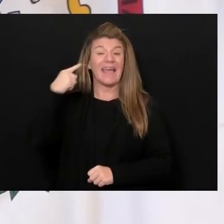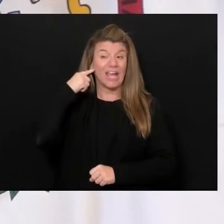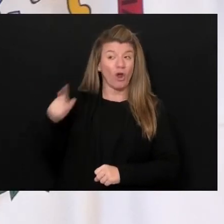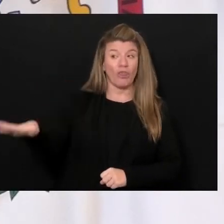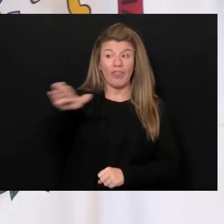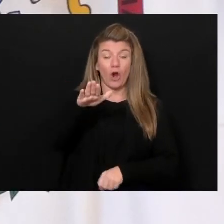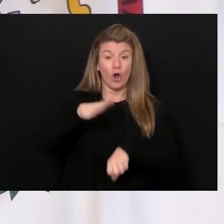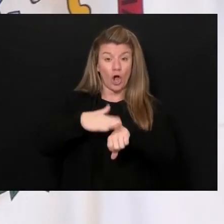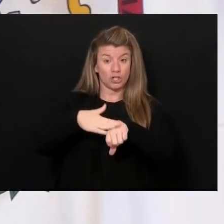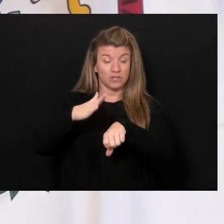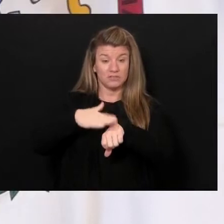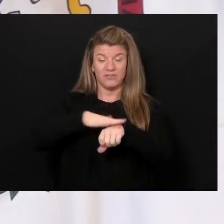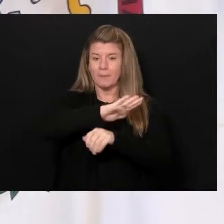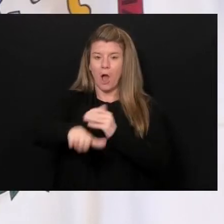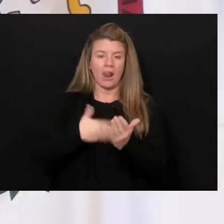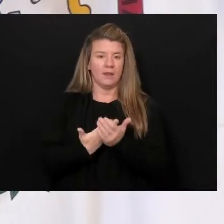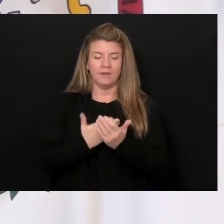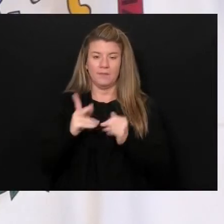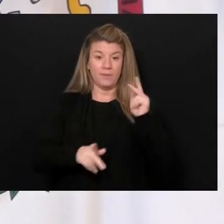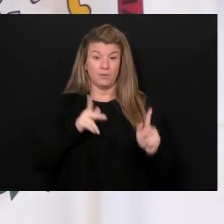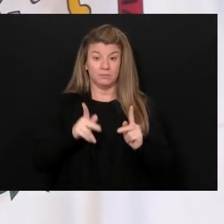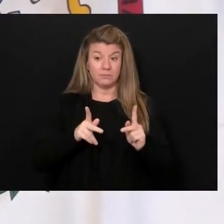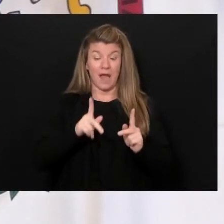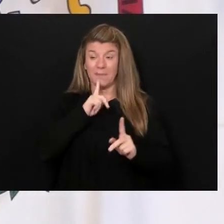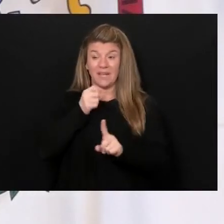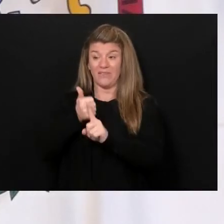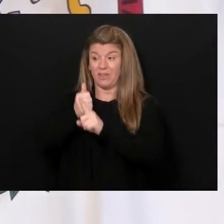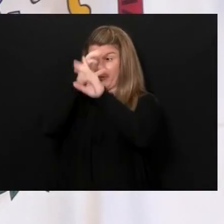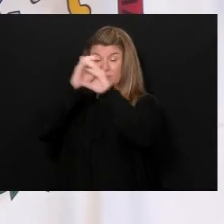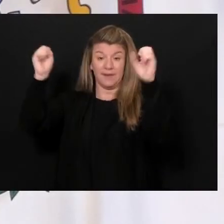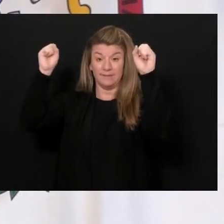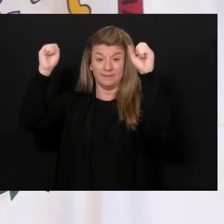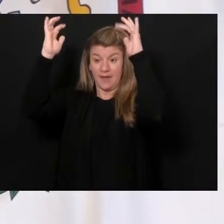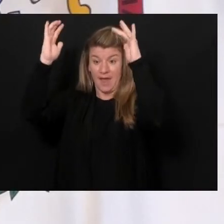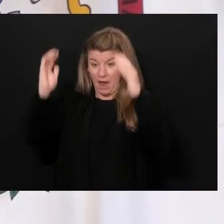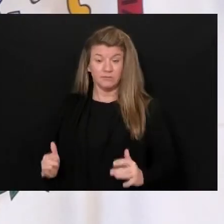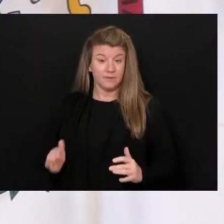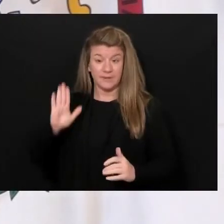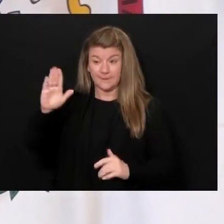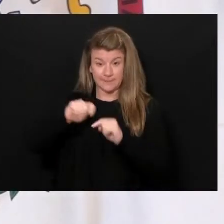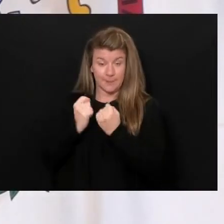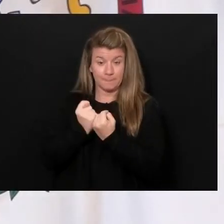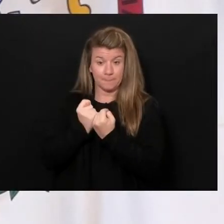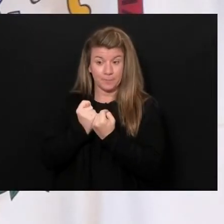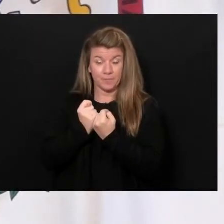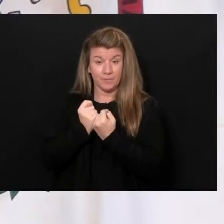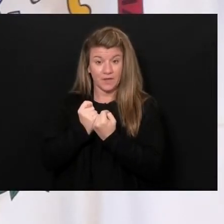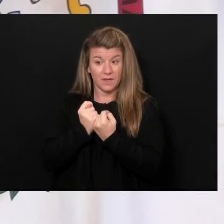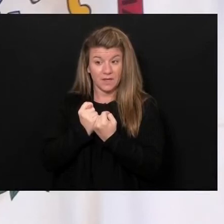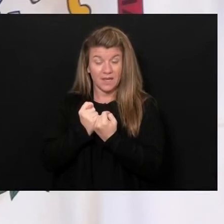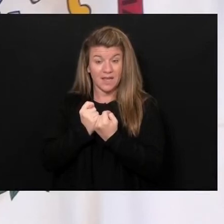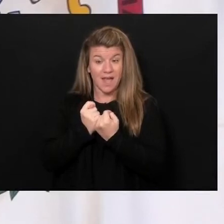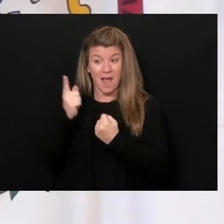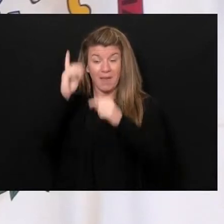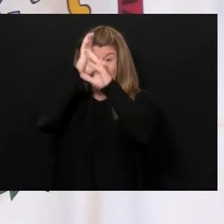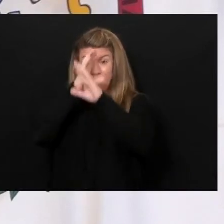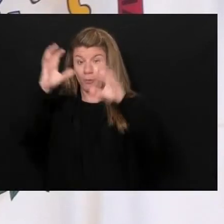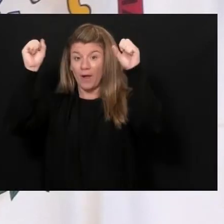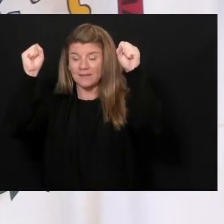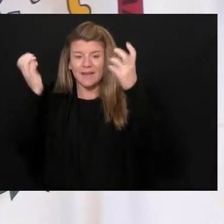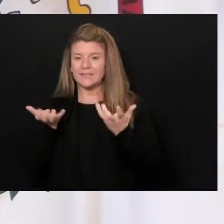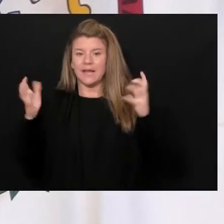caution, from everybody, from even the president all the way down. The president, surely is not an advocate of shutting